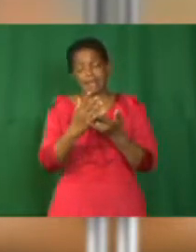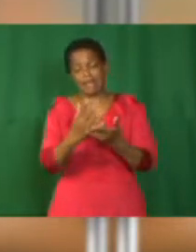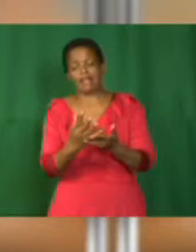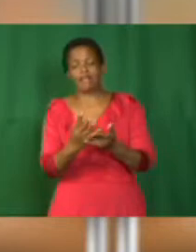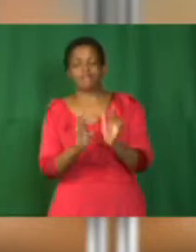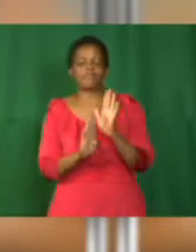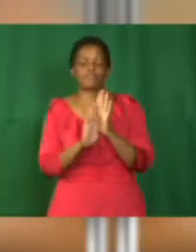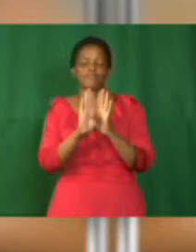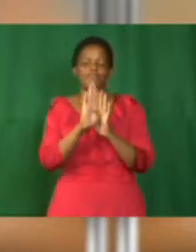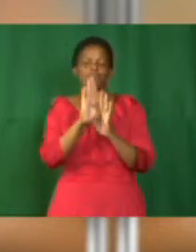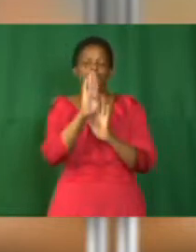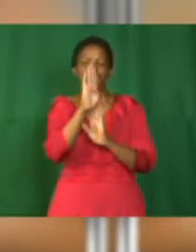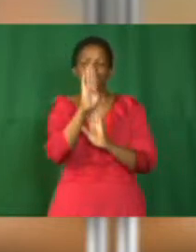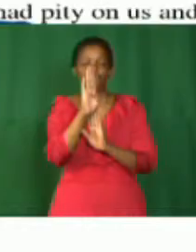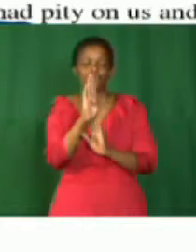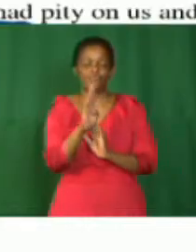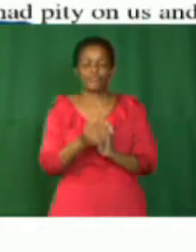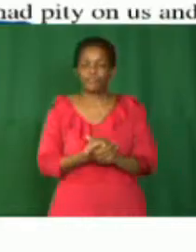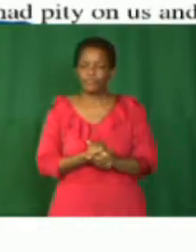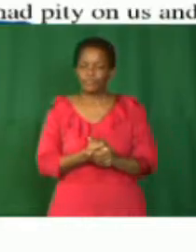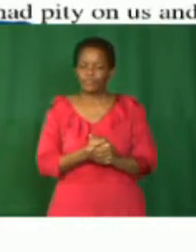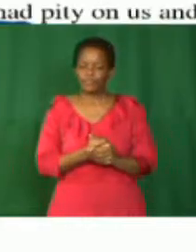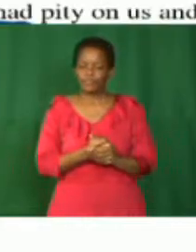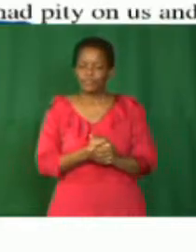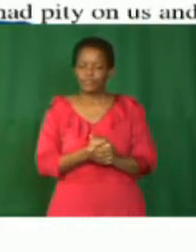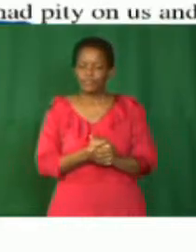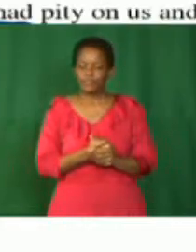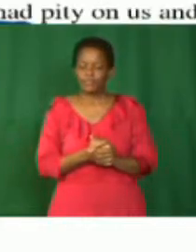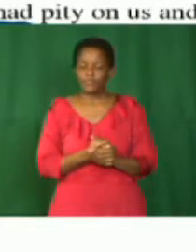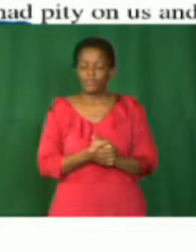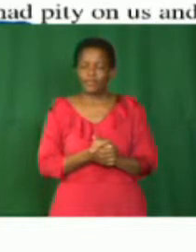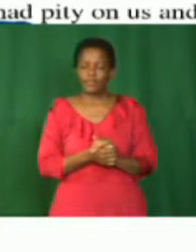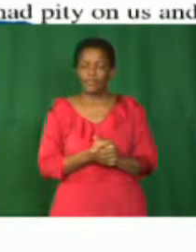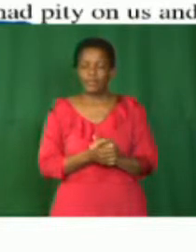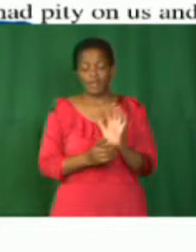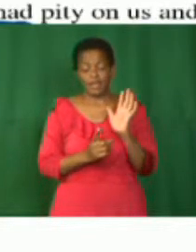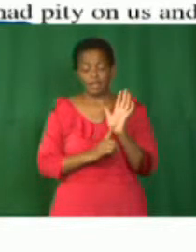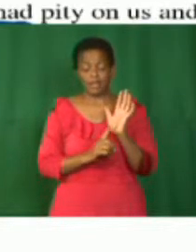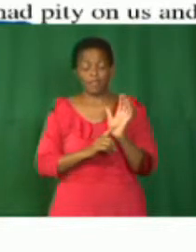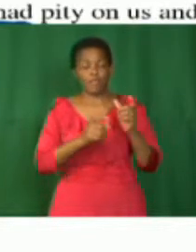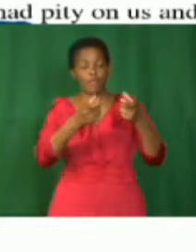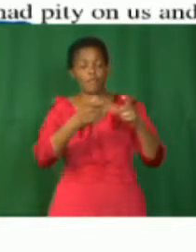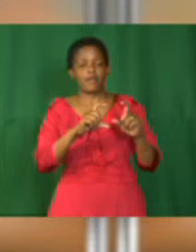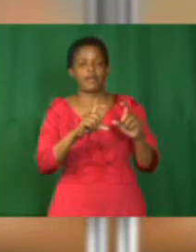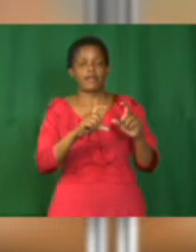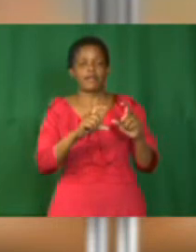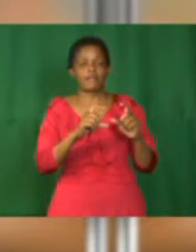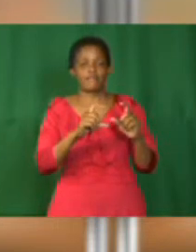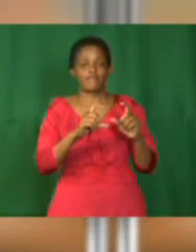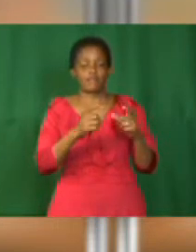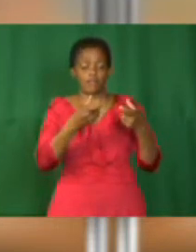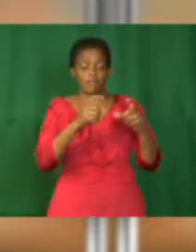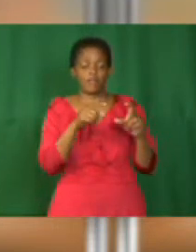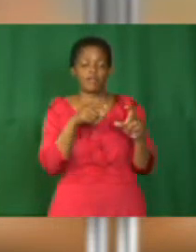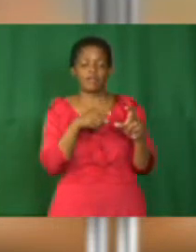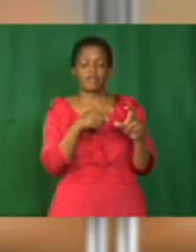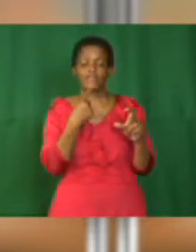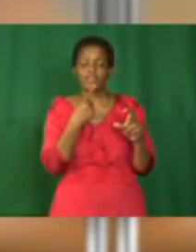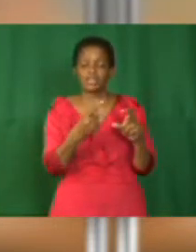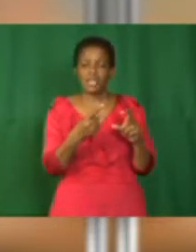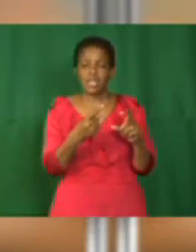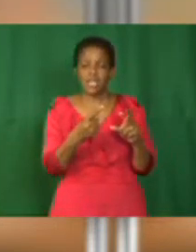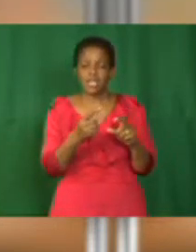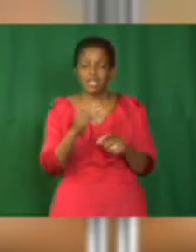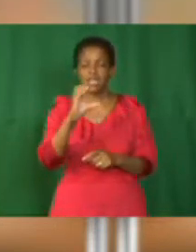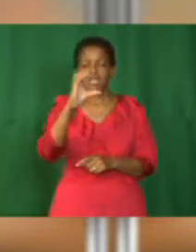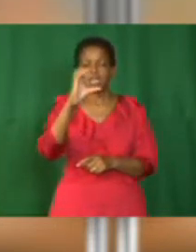rich. For instance, in the paragraph on top, it says we crawled on